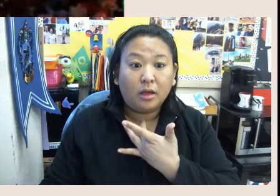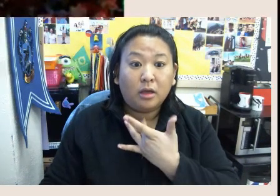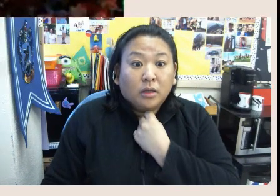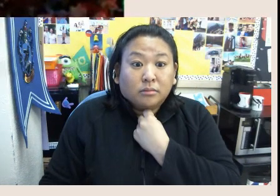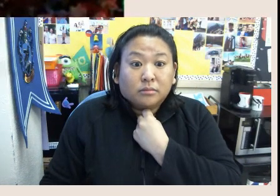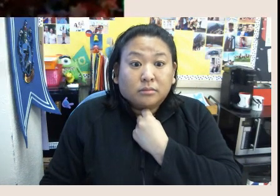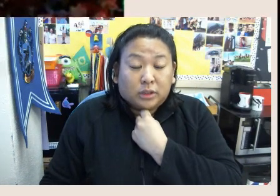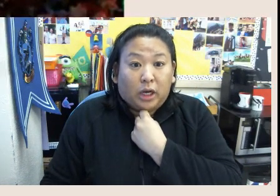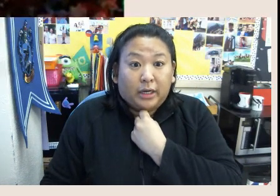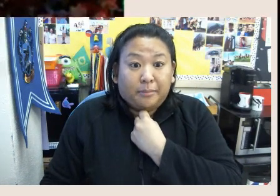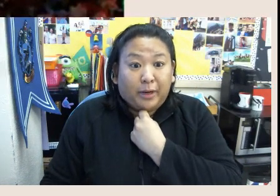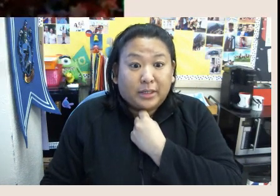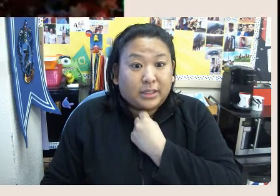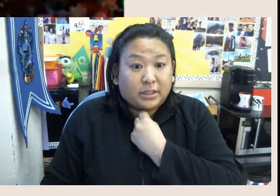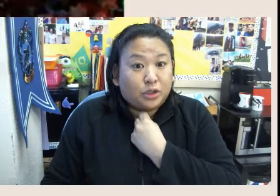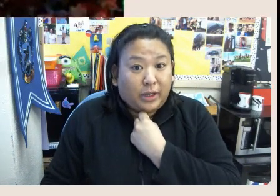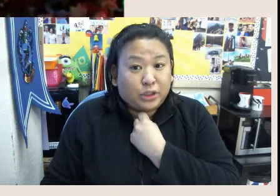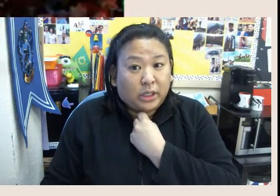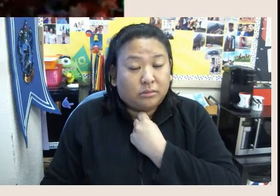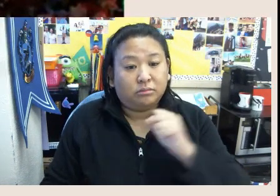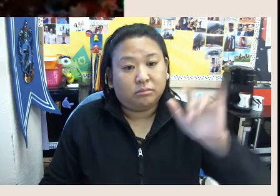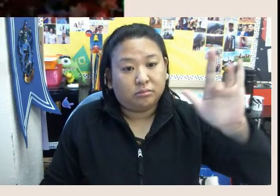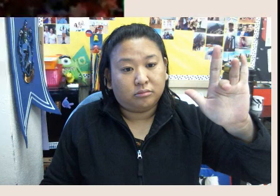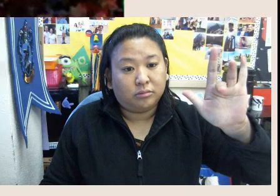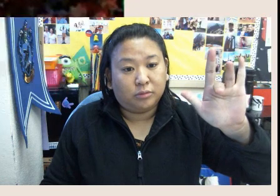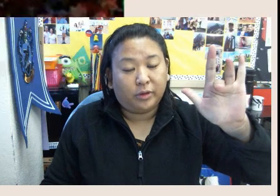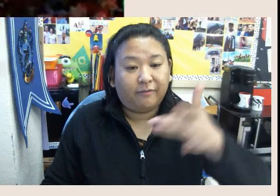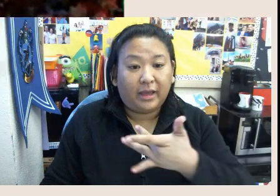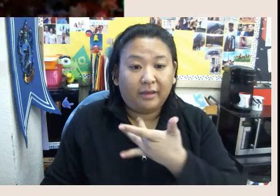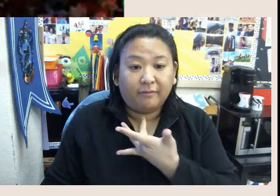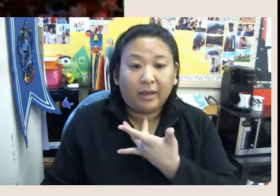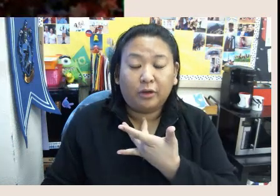And then caught in an embarrassing situation,